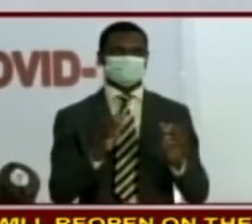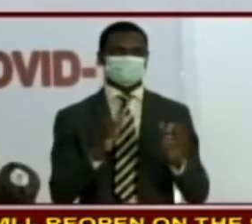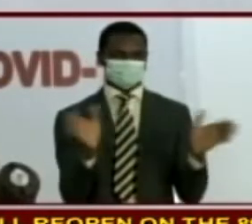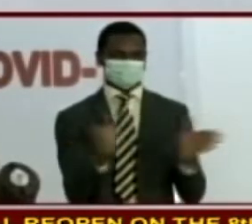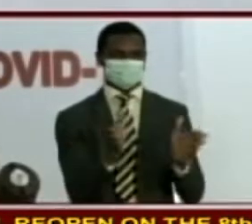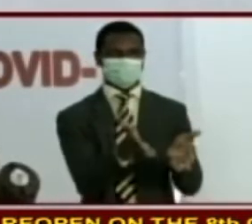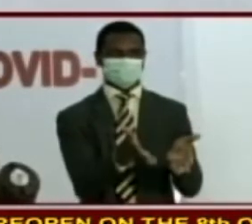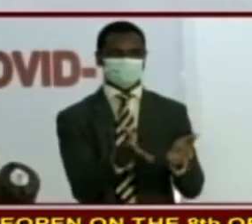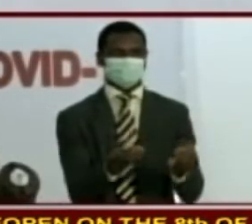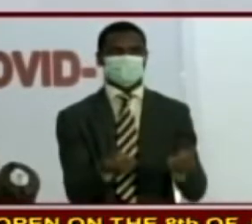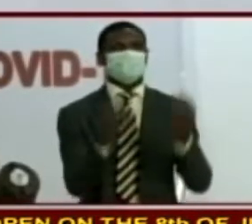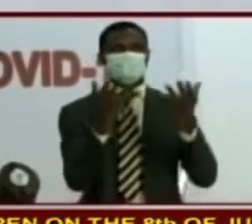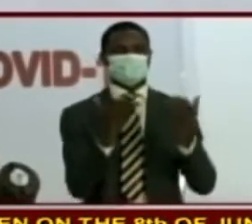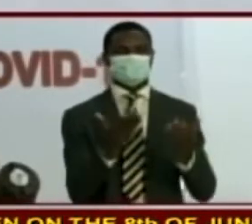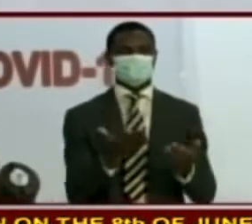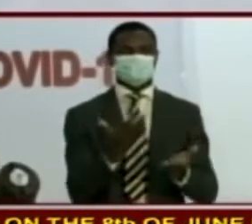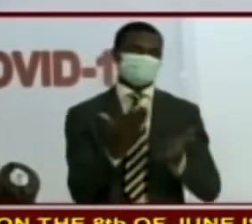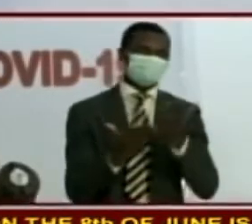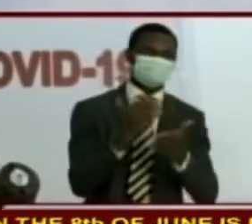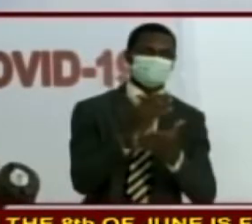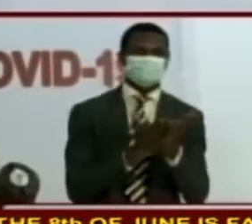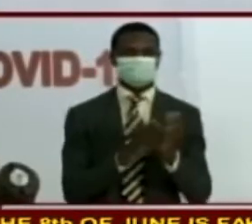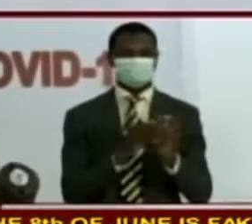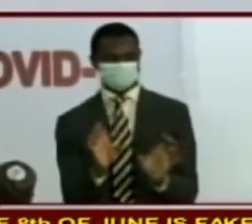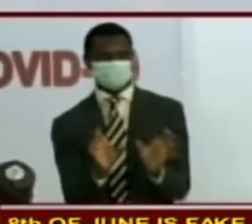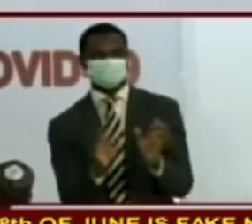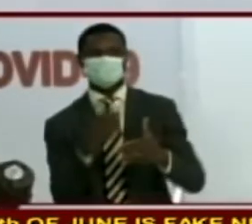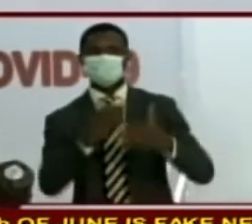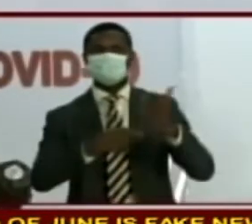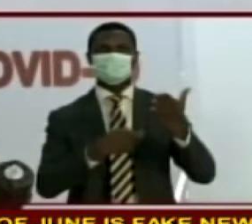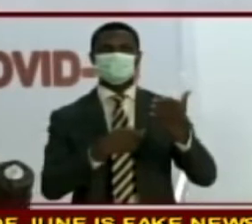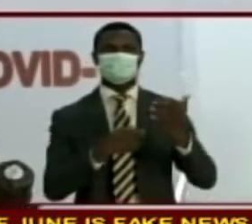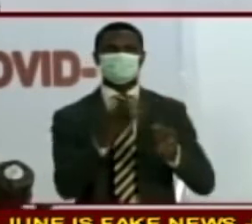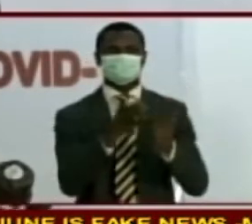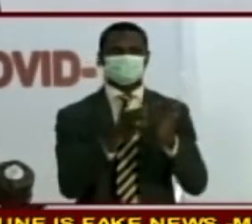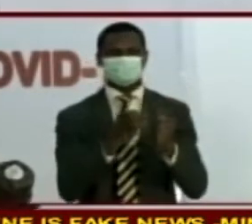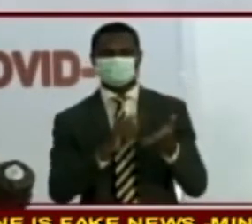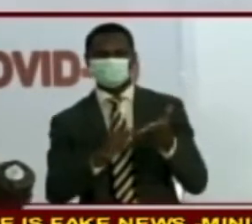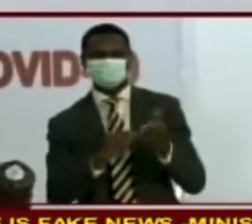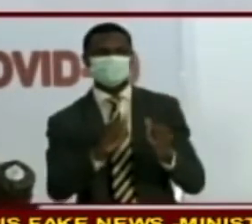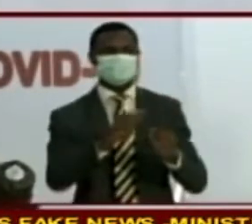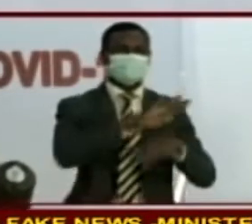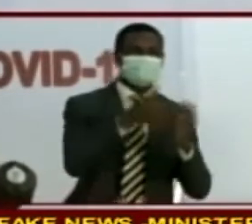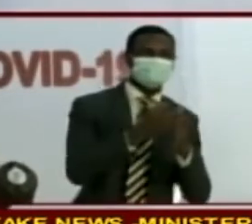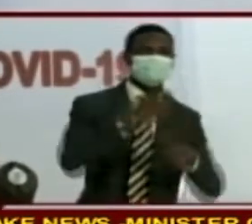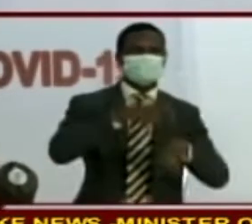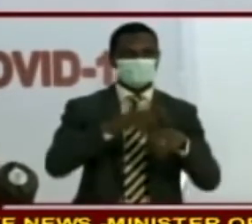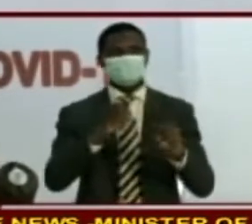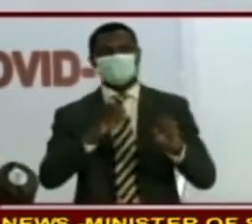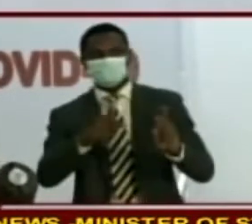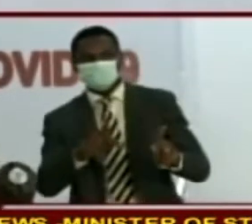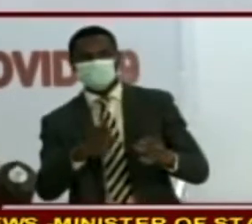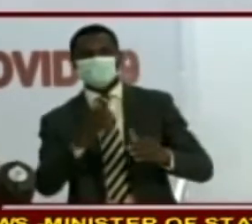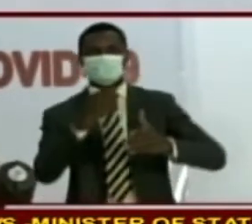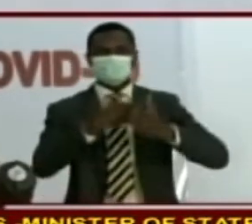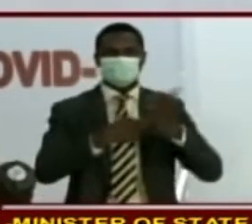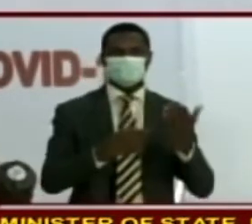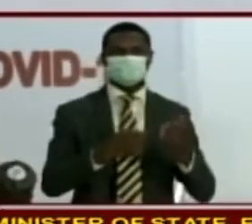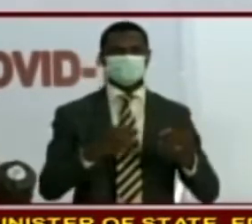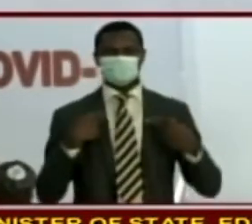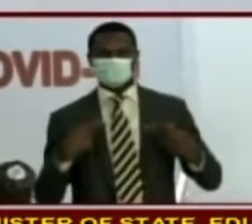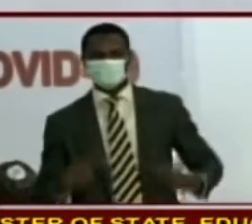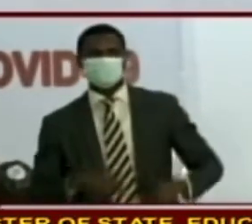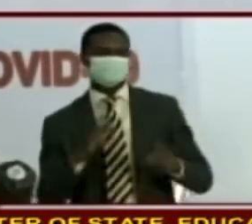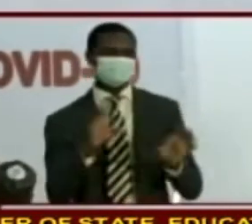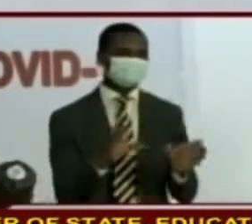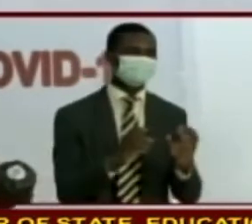cost some of the operational costs. But if you now cost all the time and our opportunity cost, the human resources,